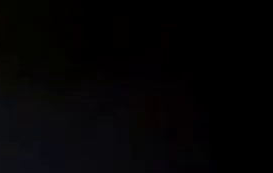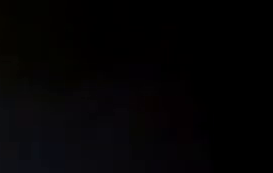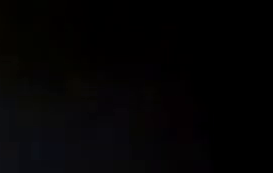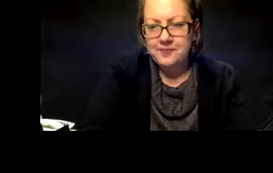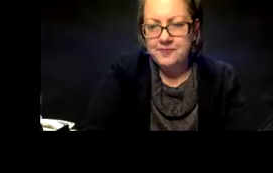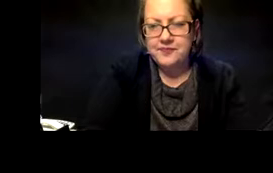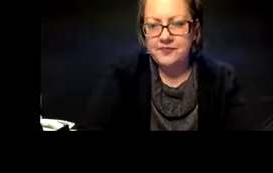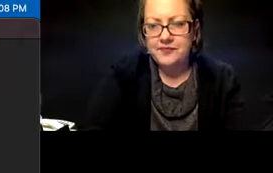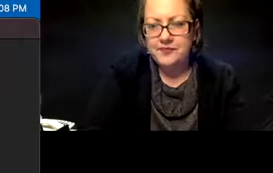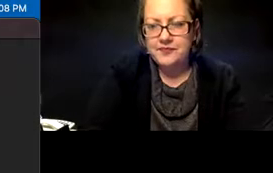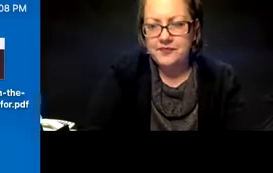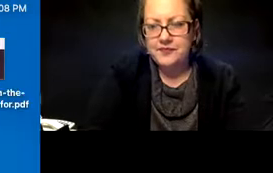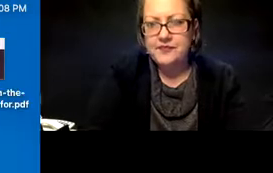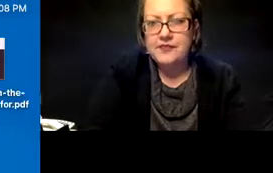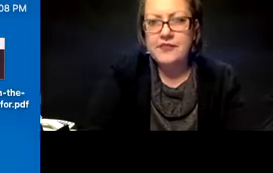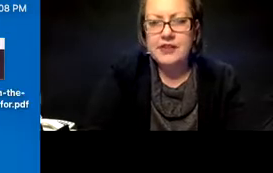Oh, never mind.